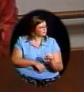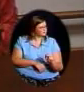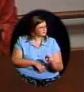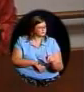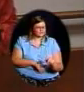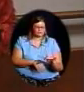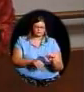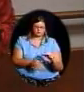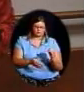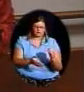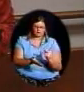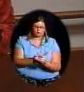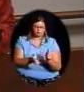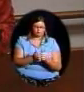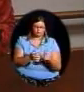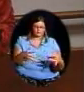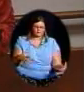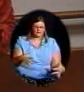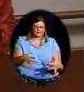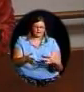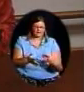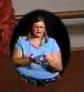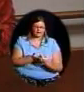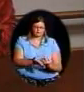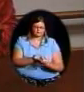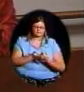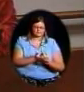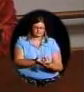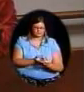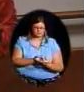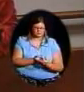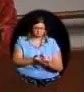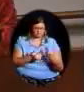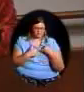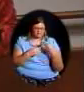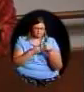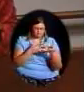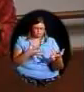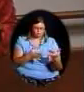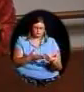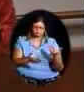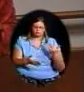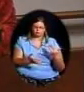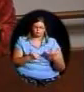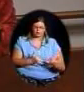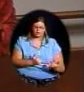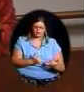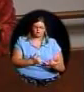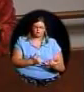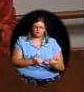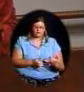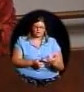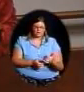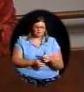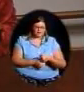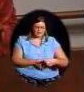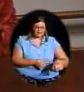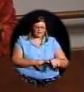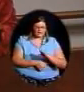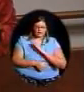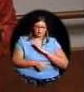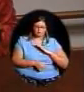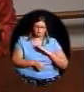approve without detailed discussion, as they have had information prior to this time, although any board member or the superintendent